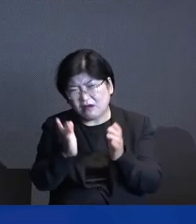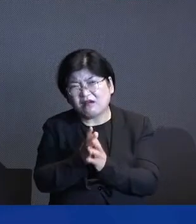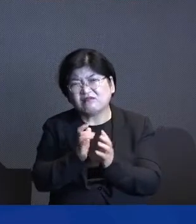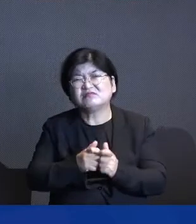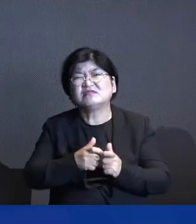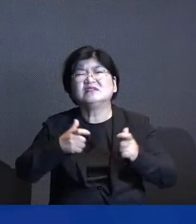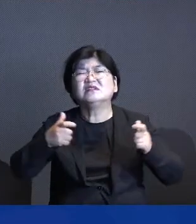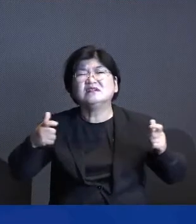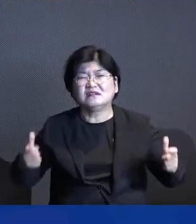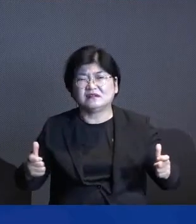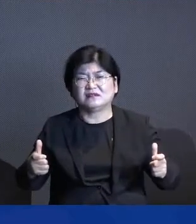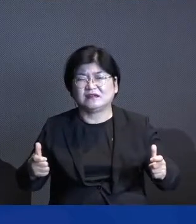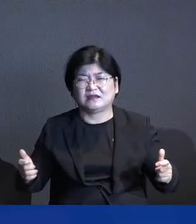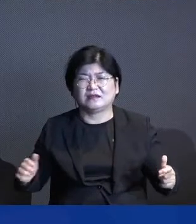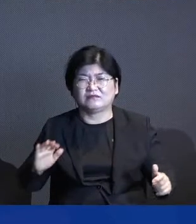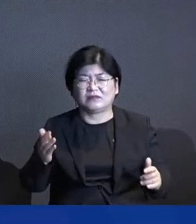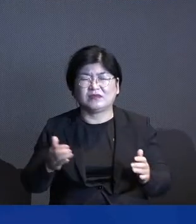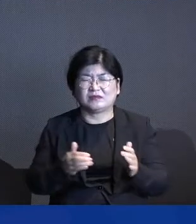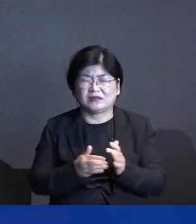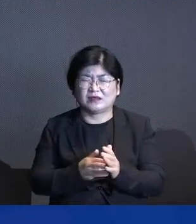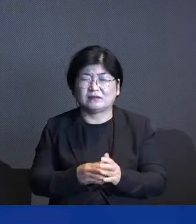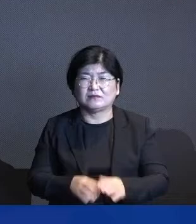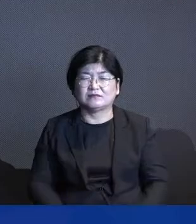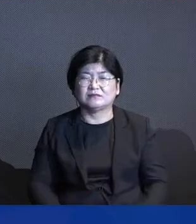in loneliness.